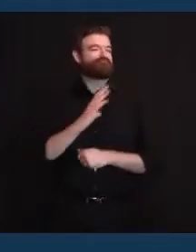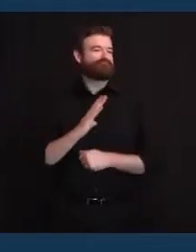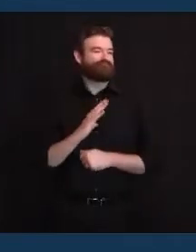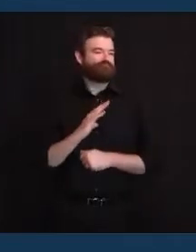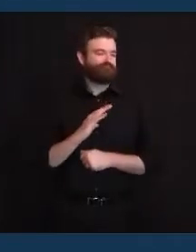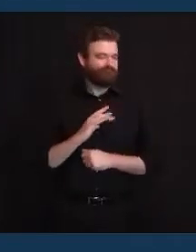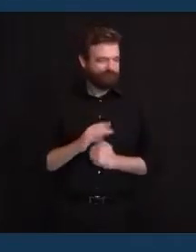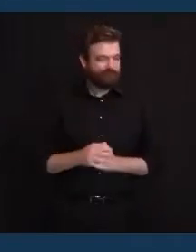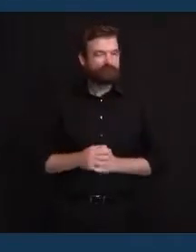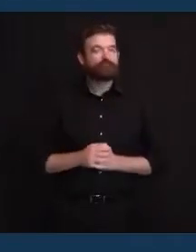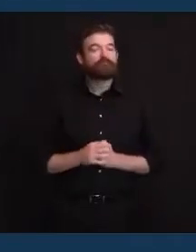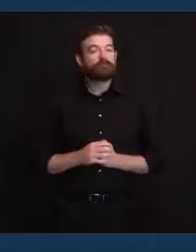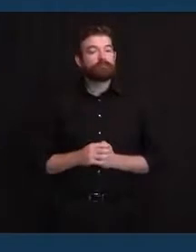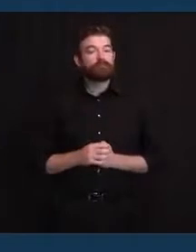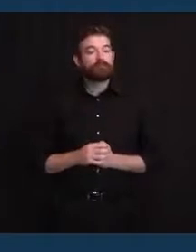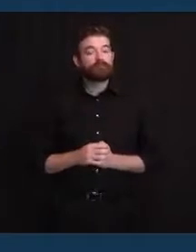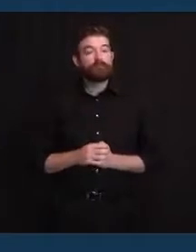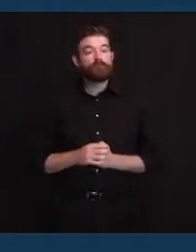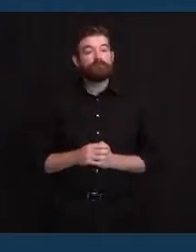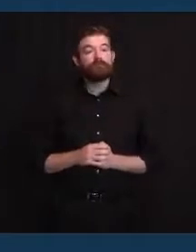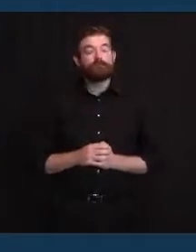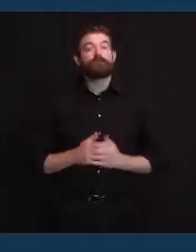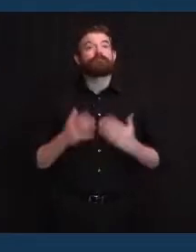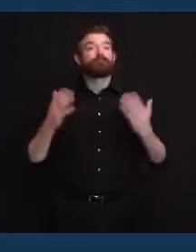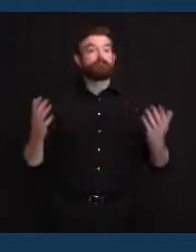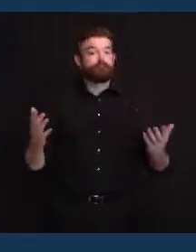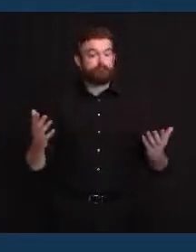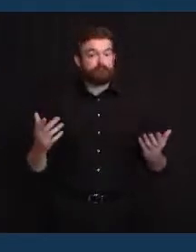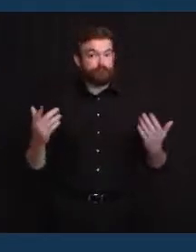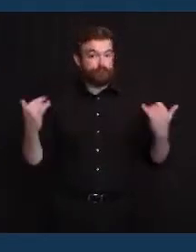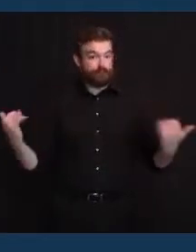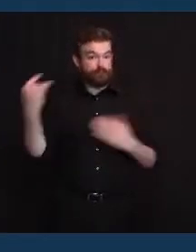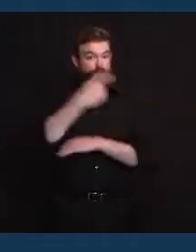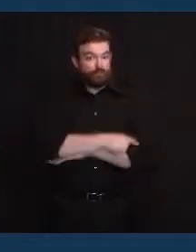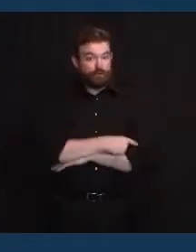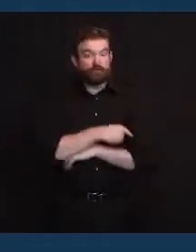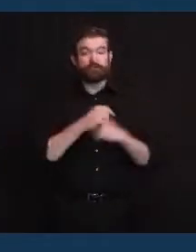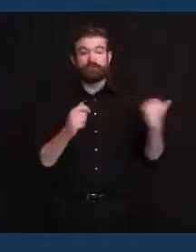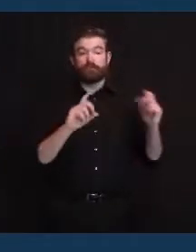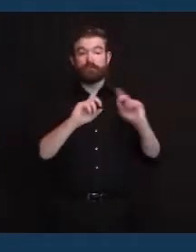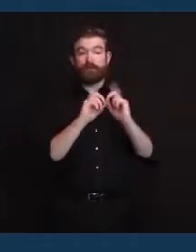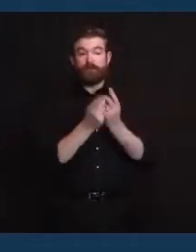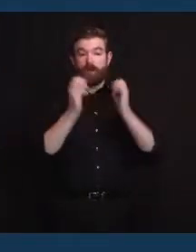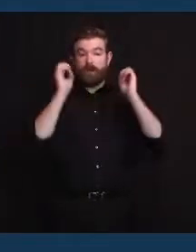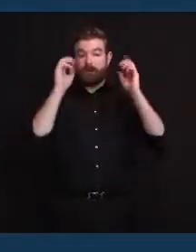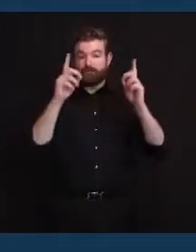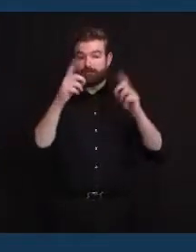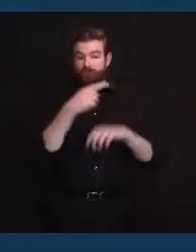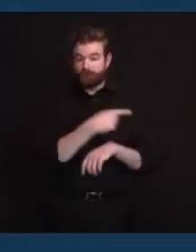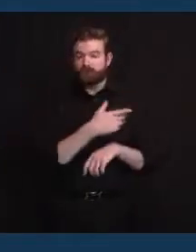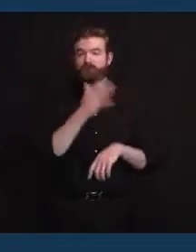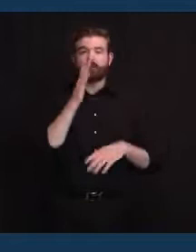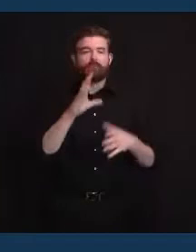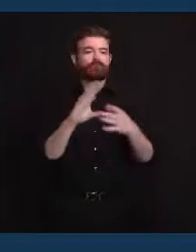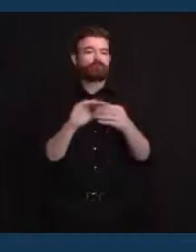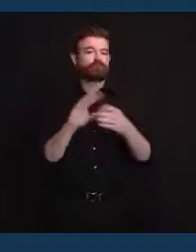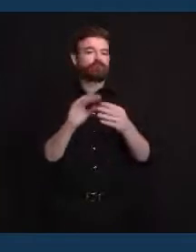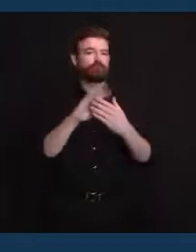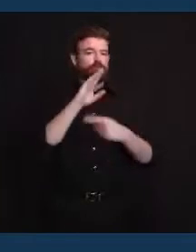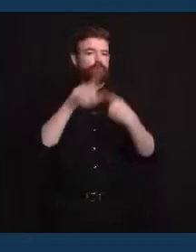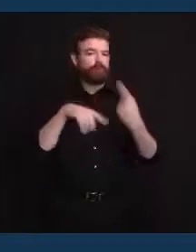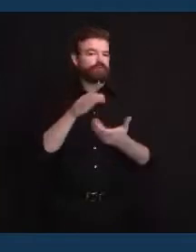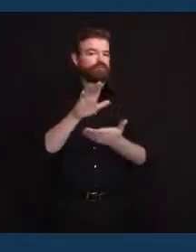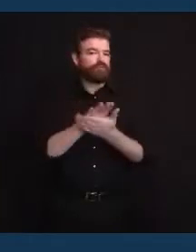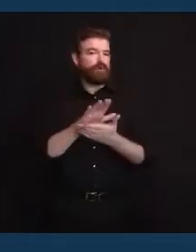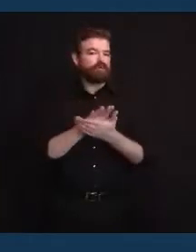2020-2021 school year. Our schools and our kids and educators just concluded the most unprecedented school year in the